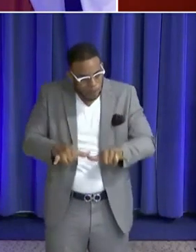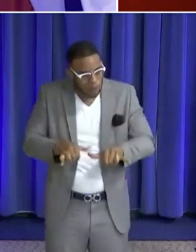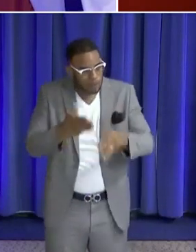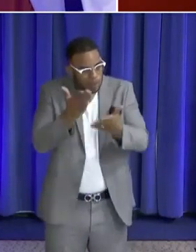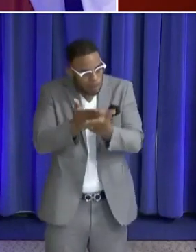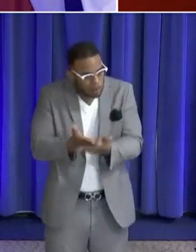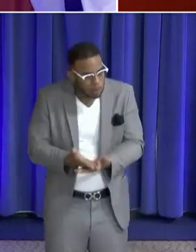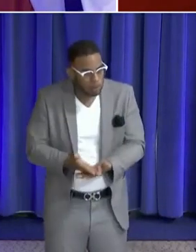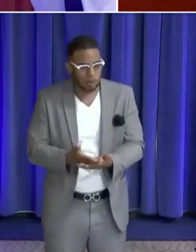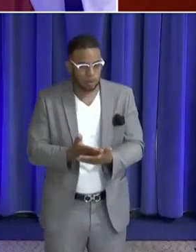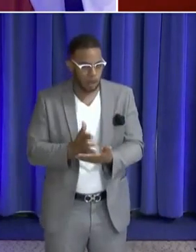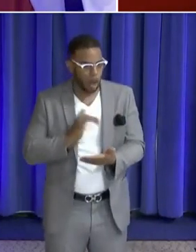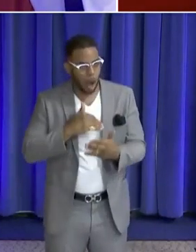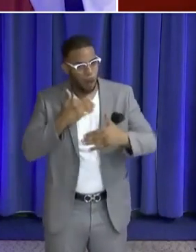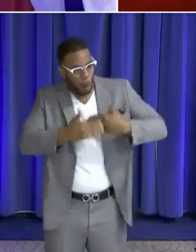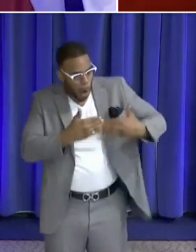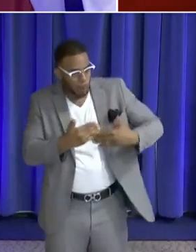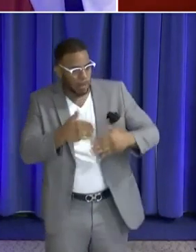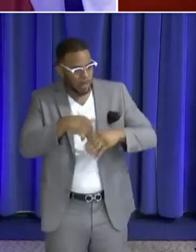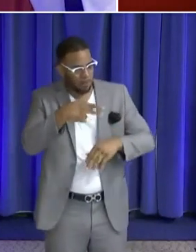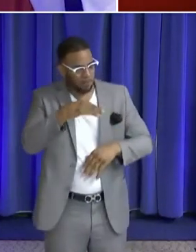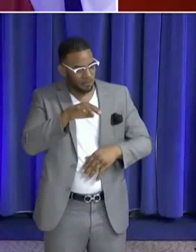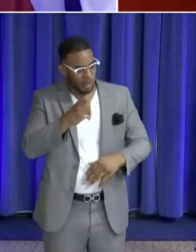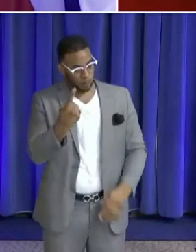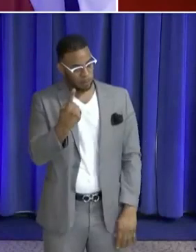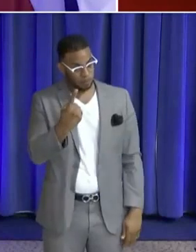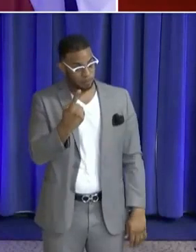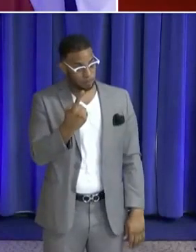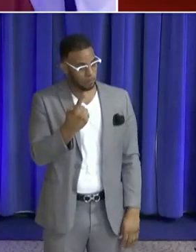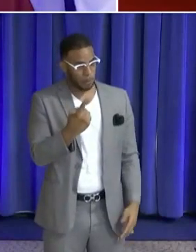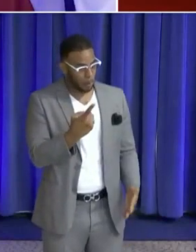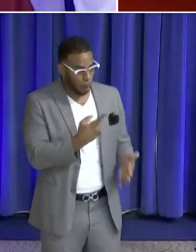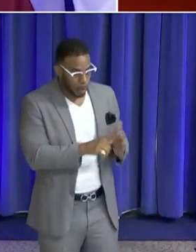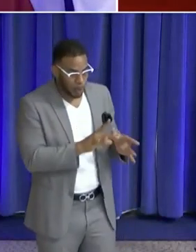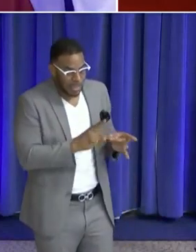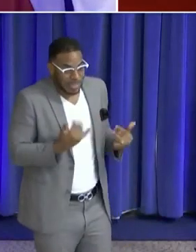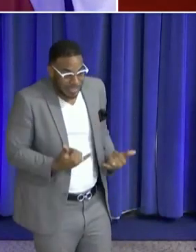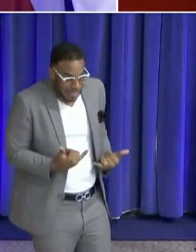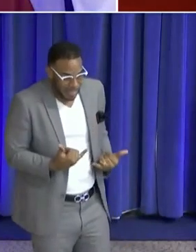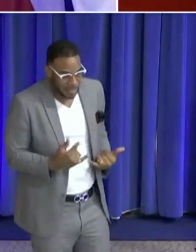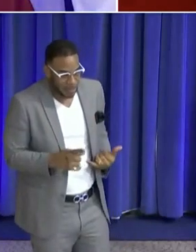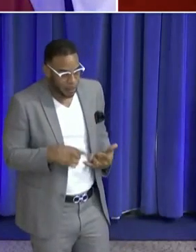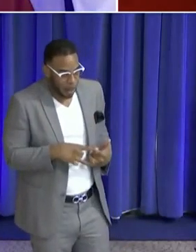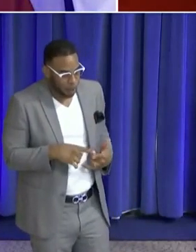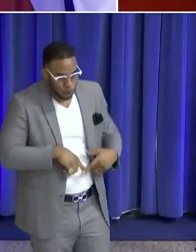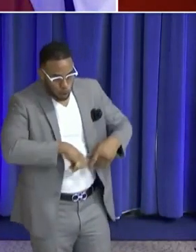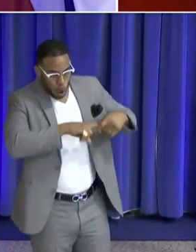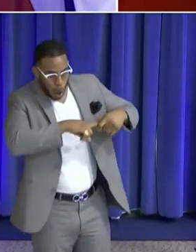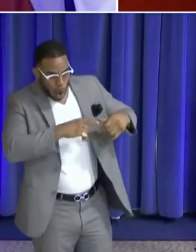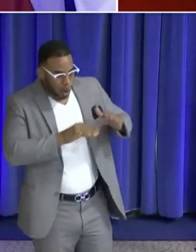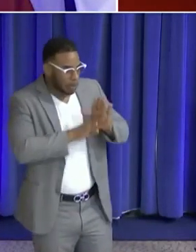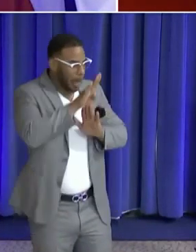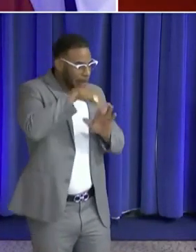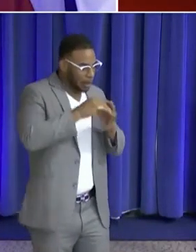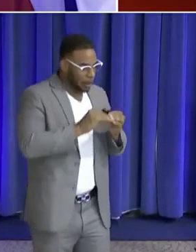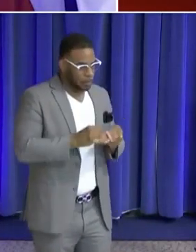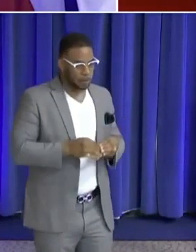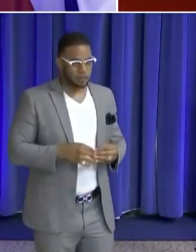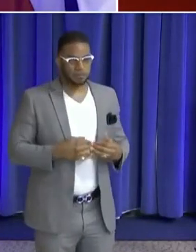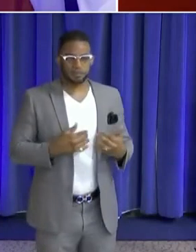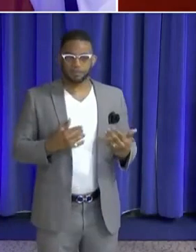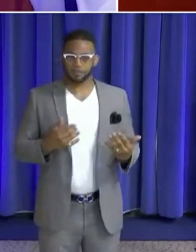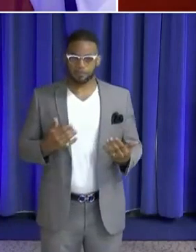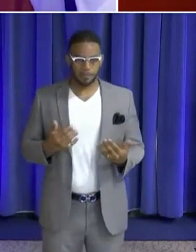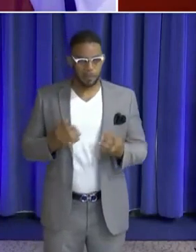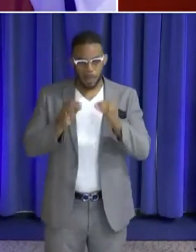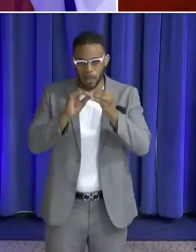and our progress in phase 1. But what can you say about this stall and spike in the numbers?